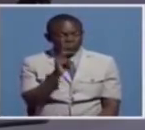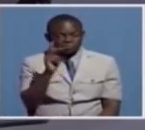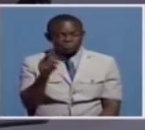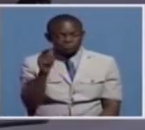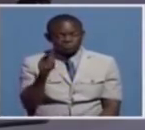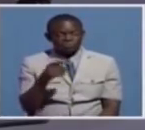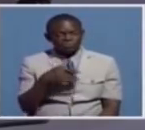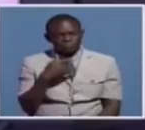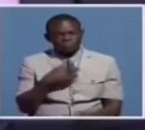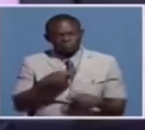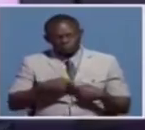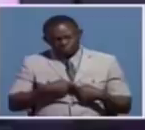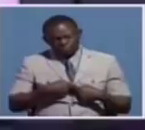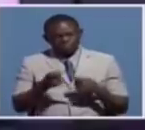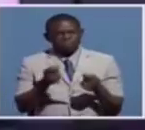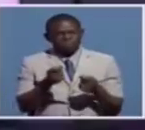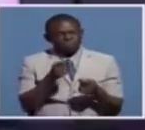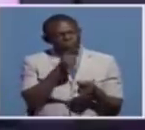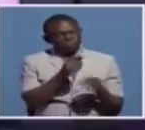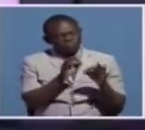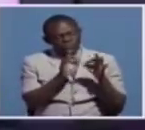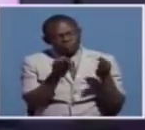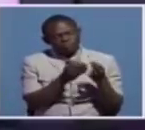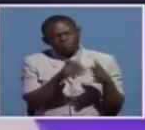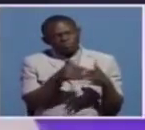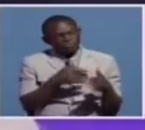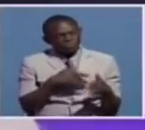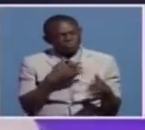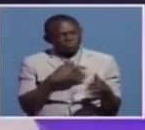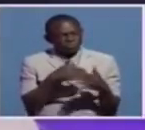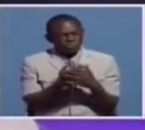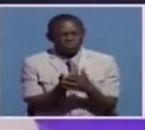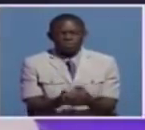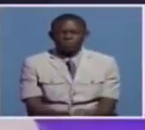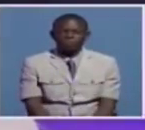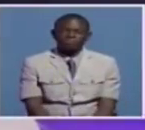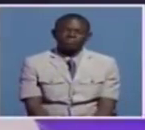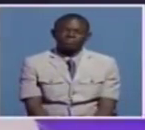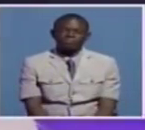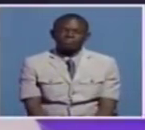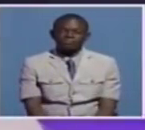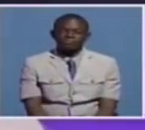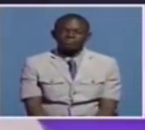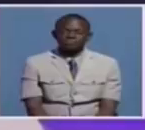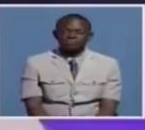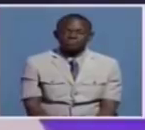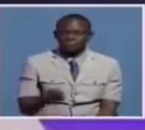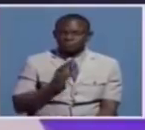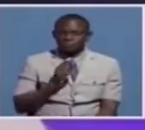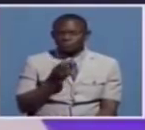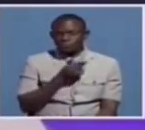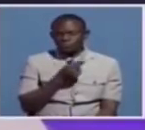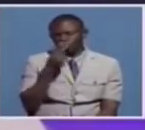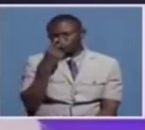family? Well, it was almost like business as usual, because we knew it was a